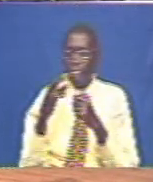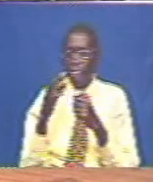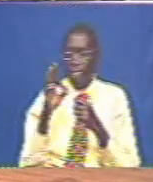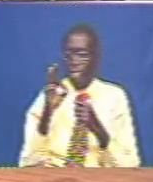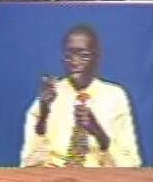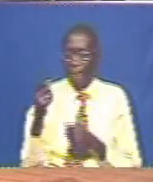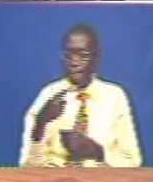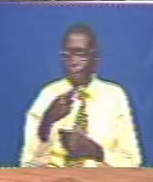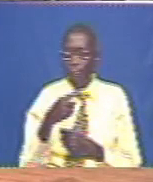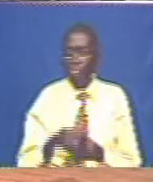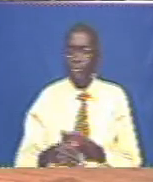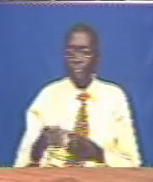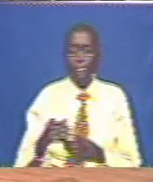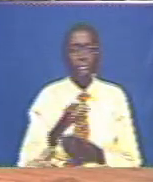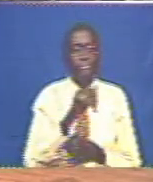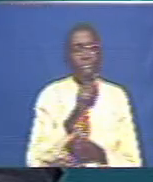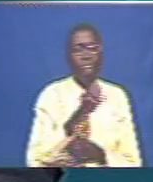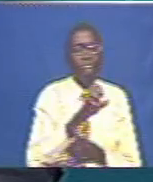3 months from now. Jero, I want to hear from you.